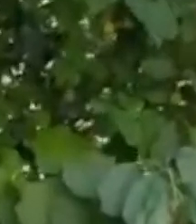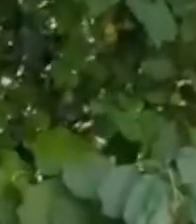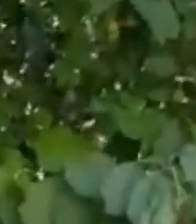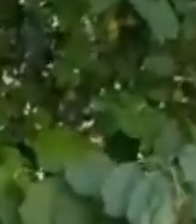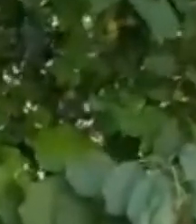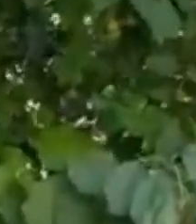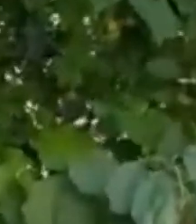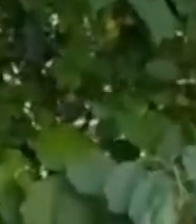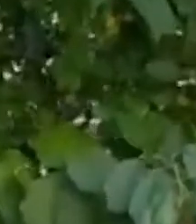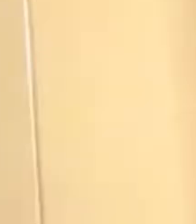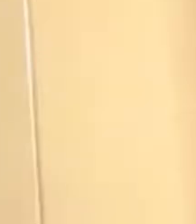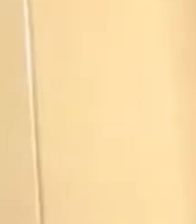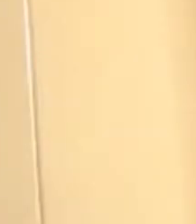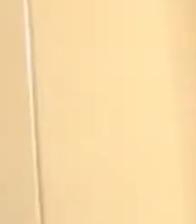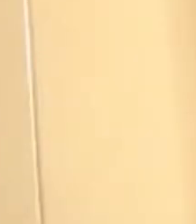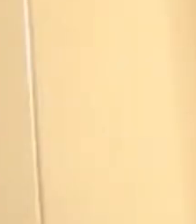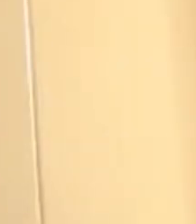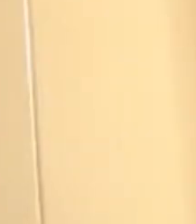All Souls?